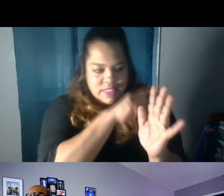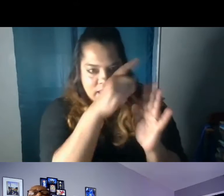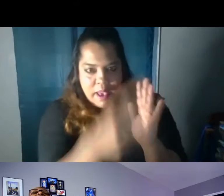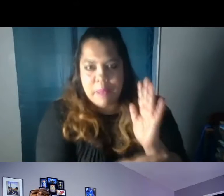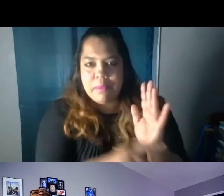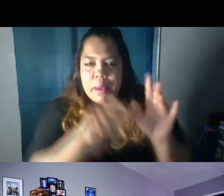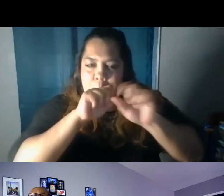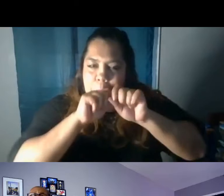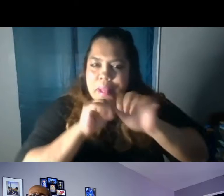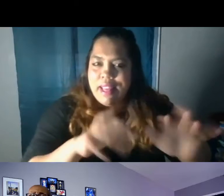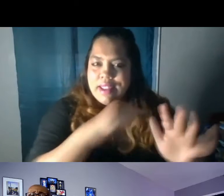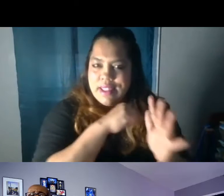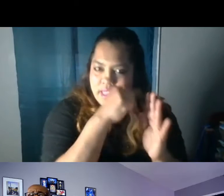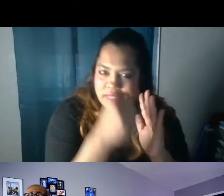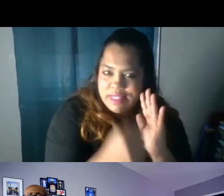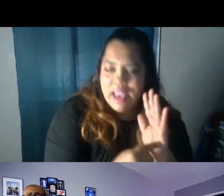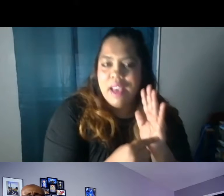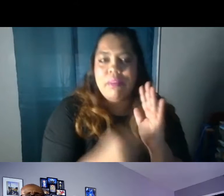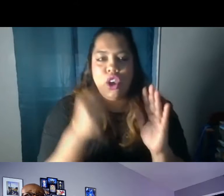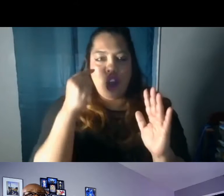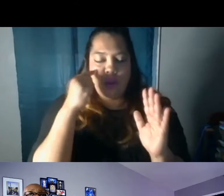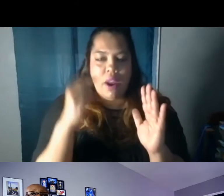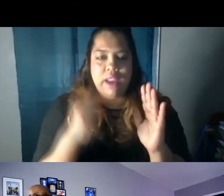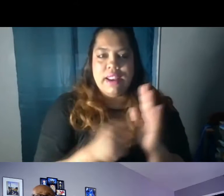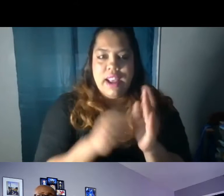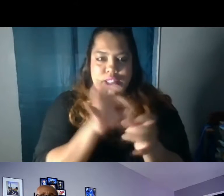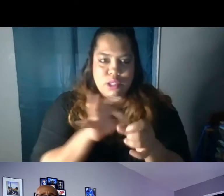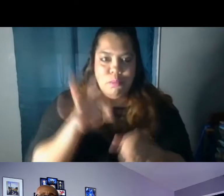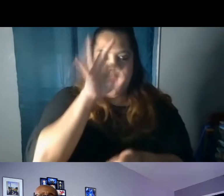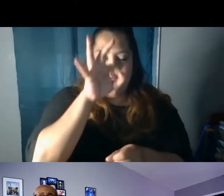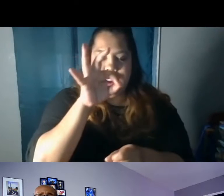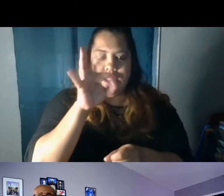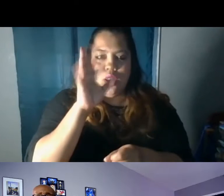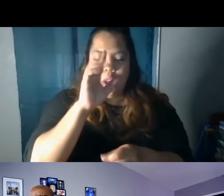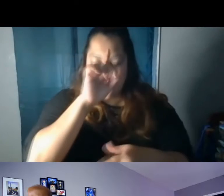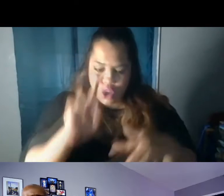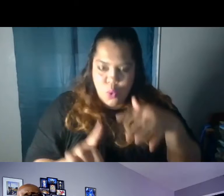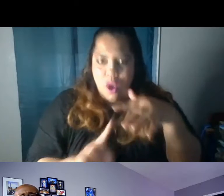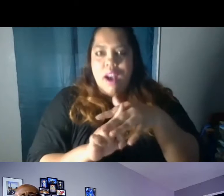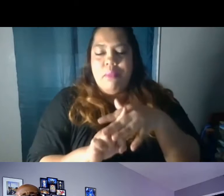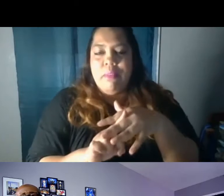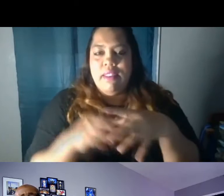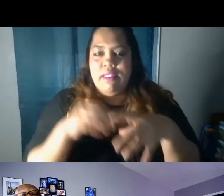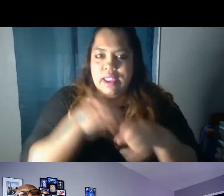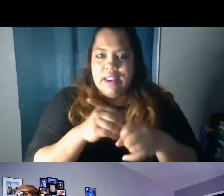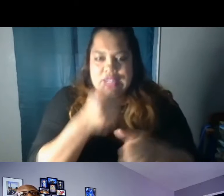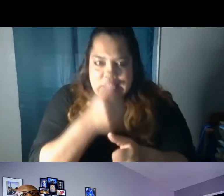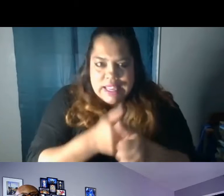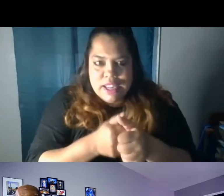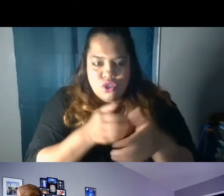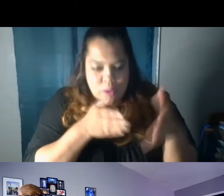of Spirit as it shows itself in each path, in each practice,